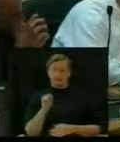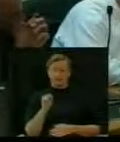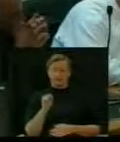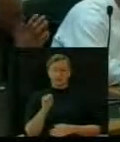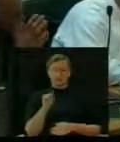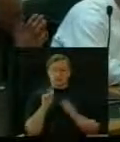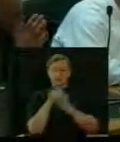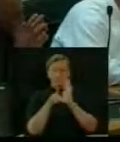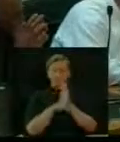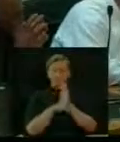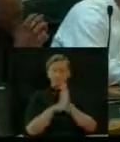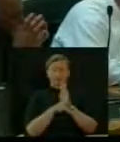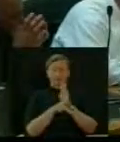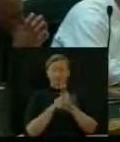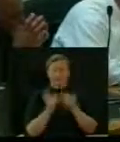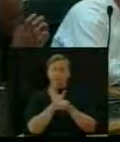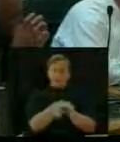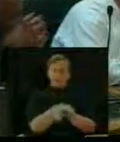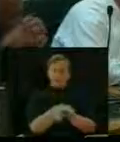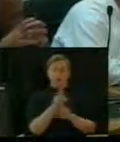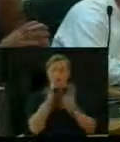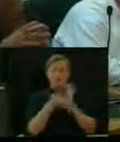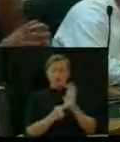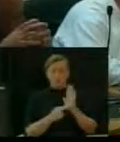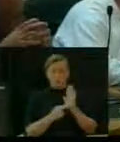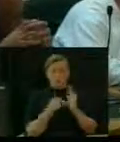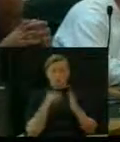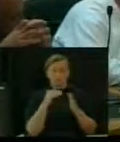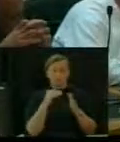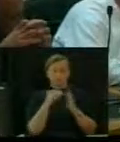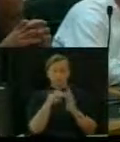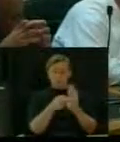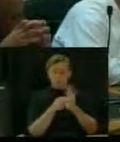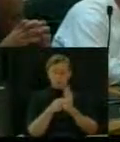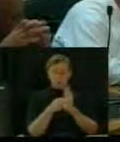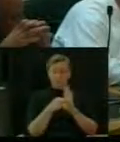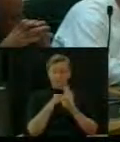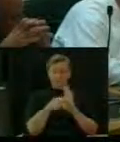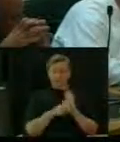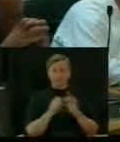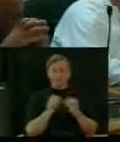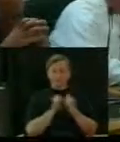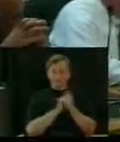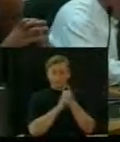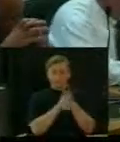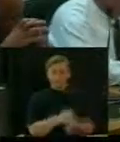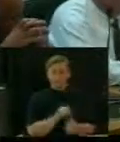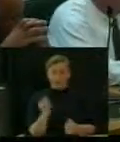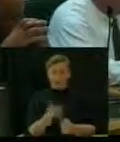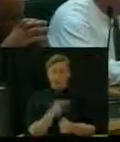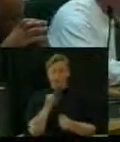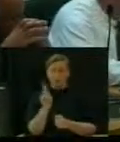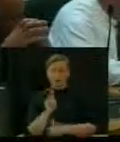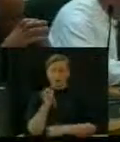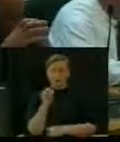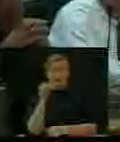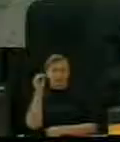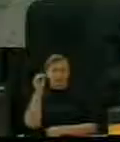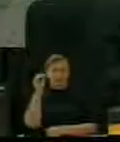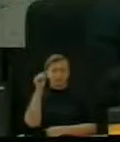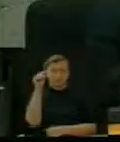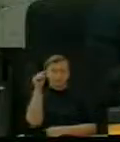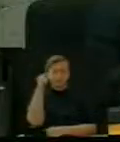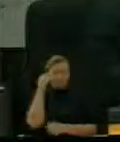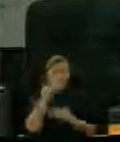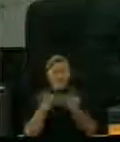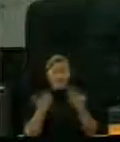clarification on our ethics policy, teeth, and enforcement, rules and regulations to be followed by all Knox County employees and elected